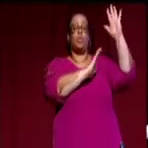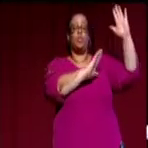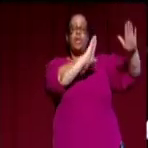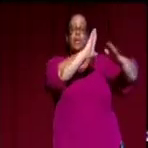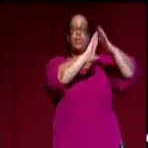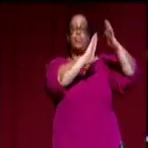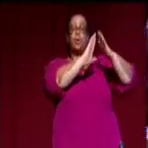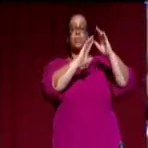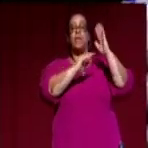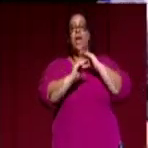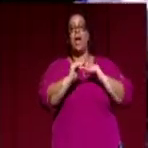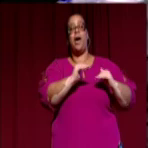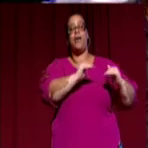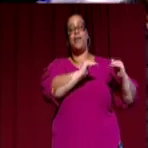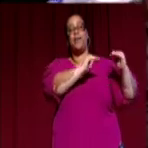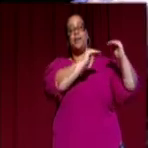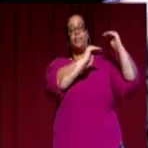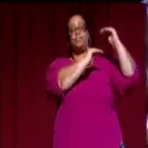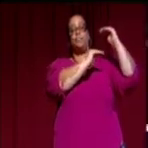praise. Shout higher, higher, higher, higher,